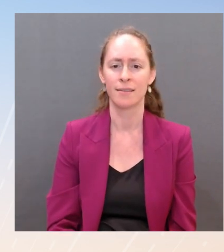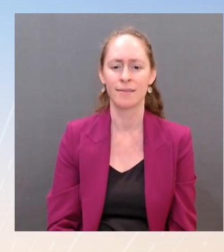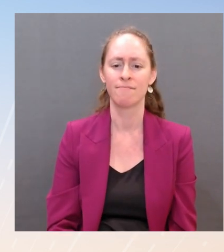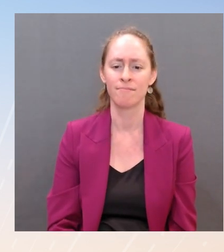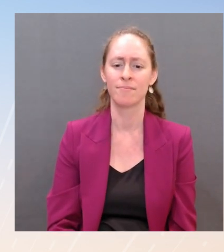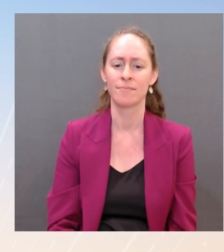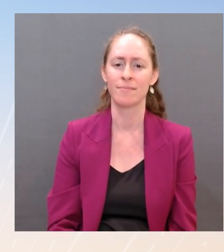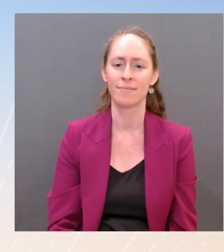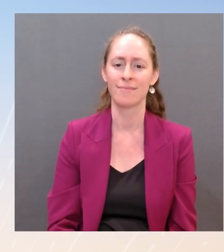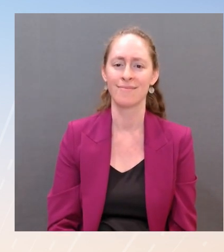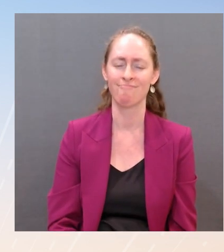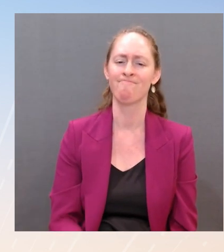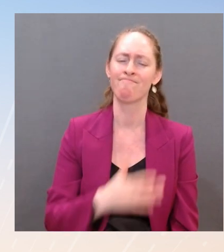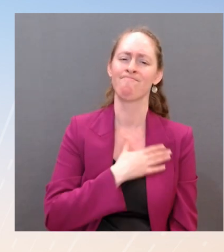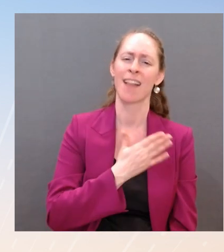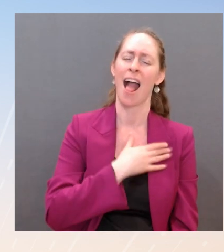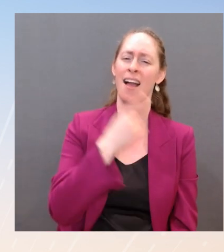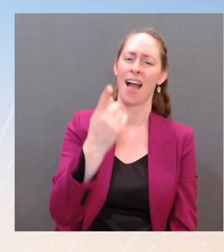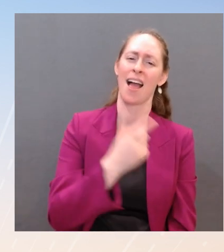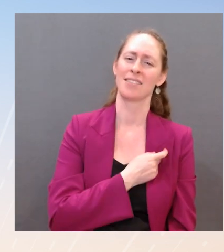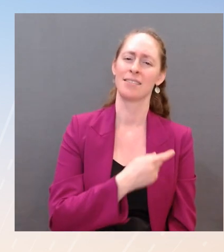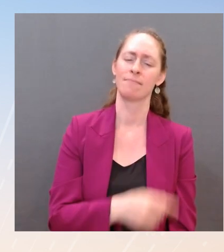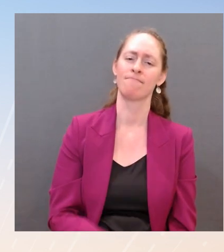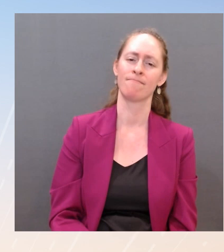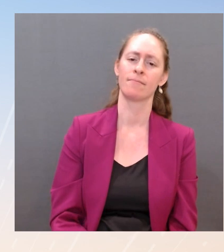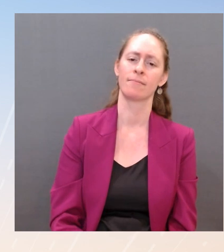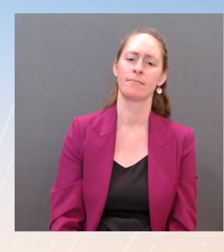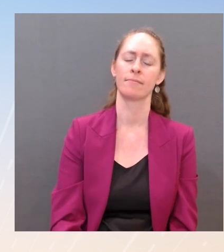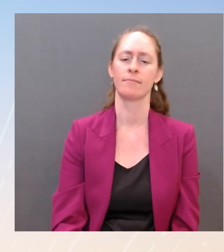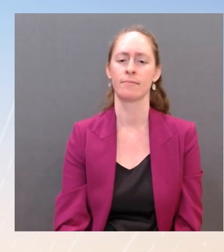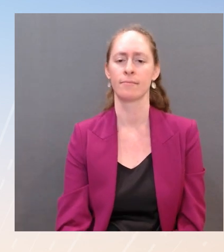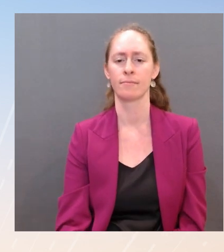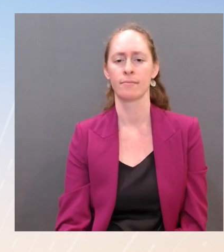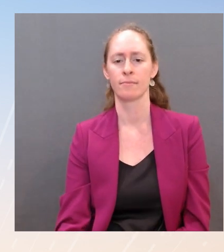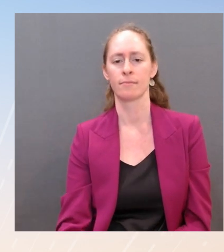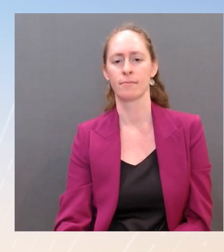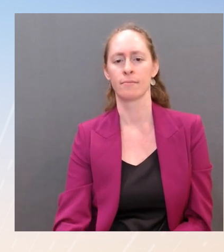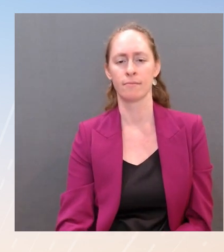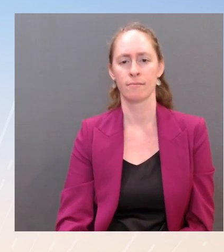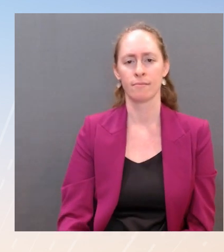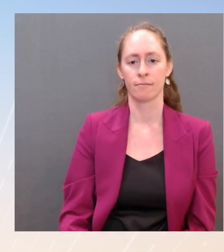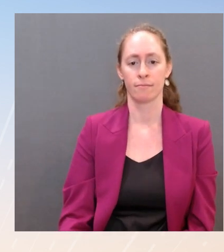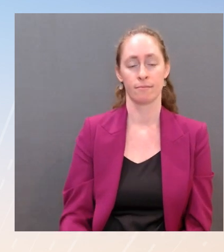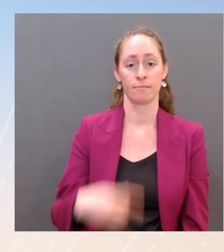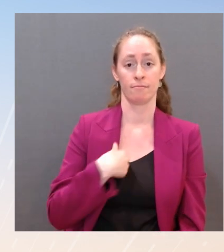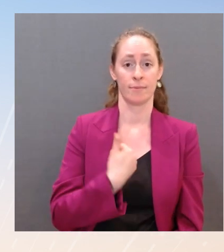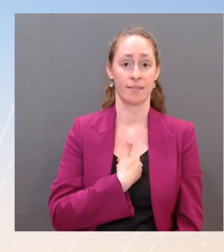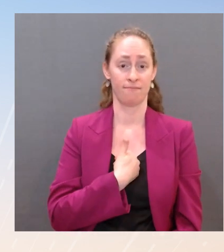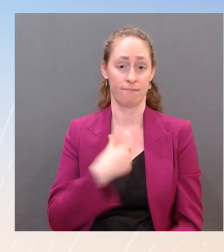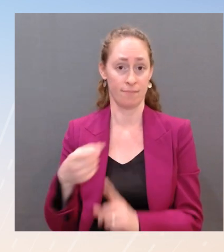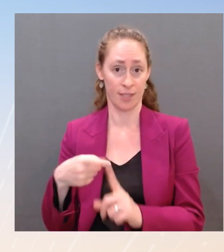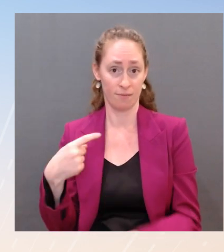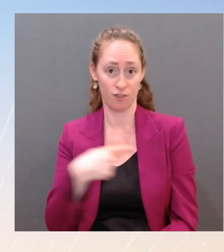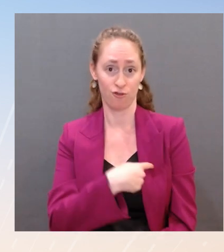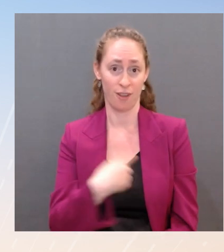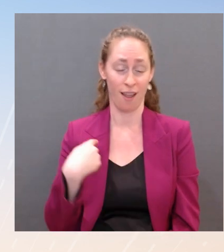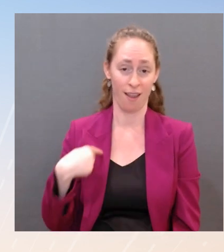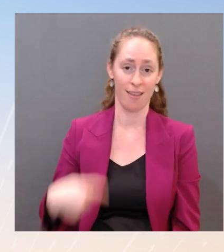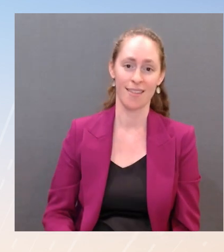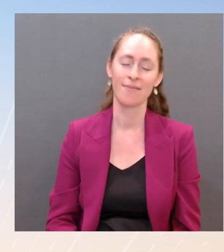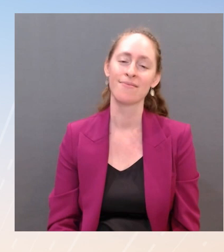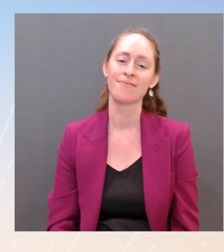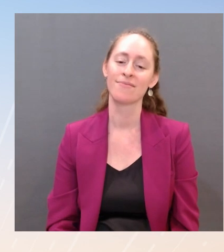know, as an ethnic minority from China, I'm a Buyi ethnic minority. I grew up in a very